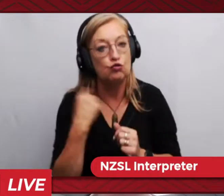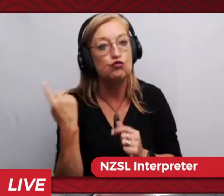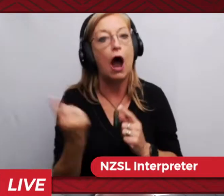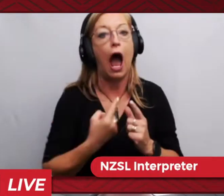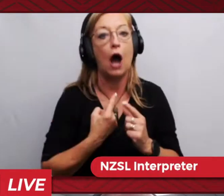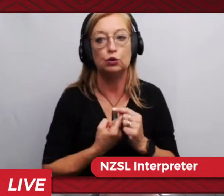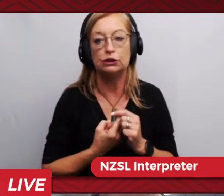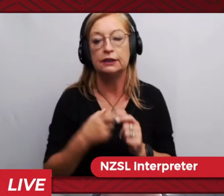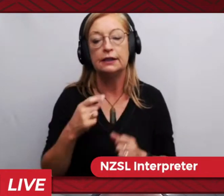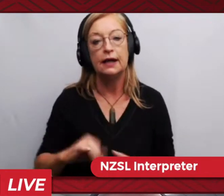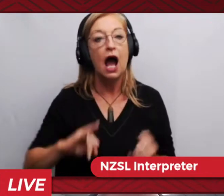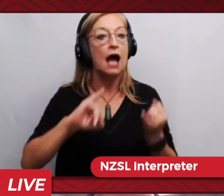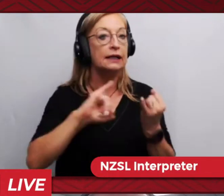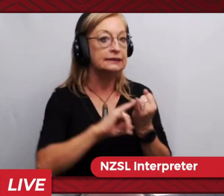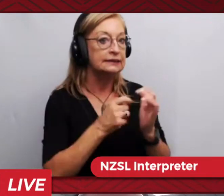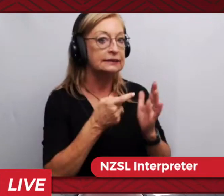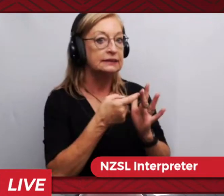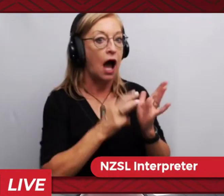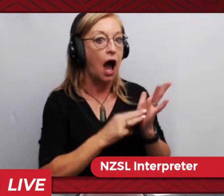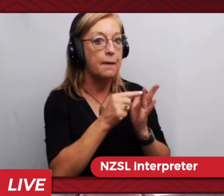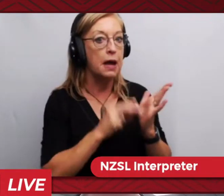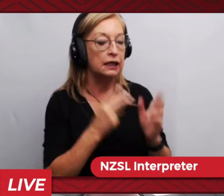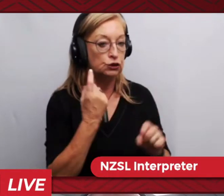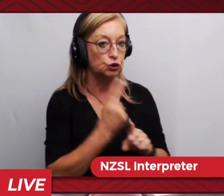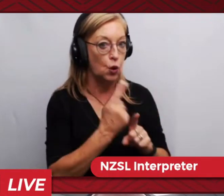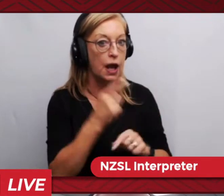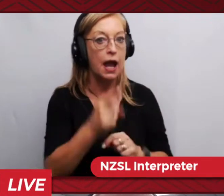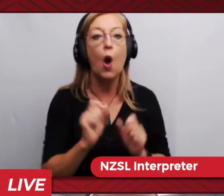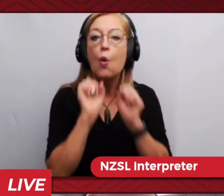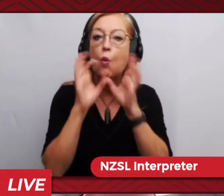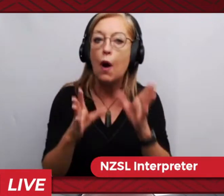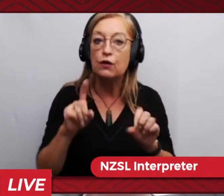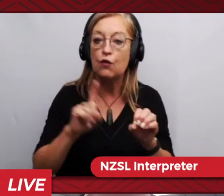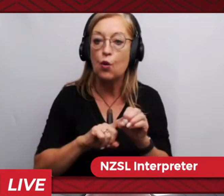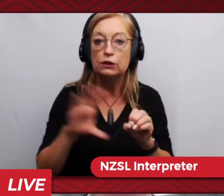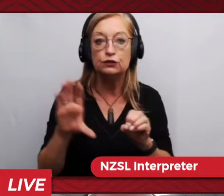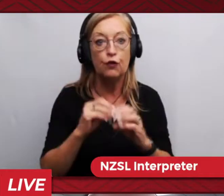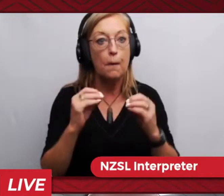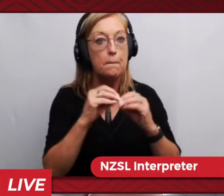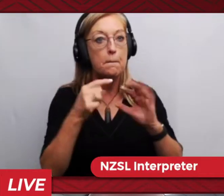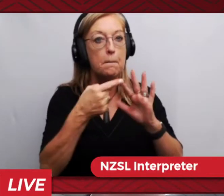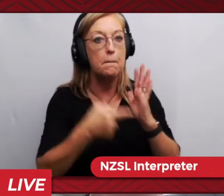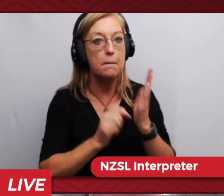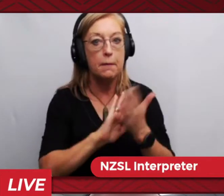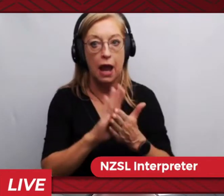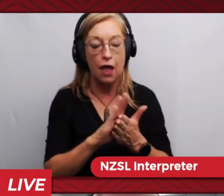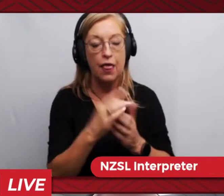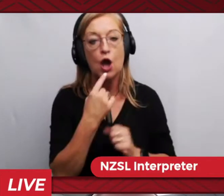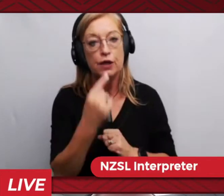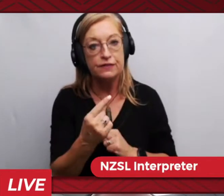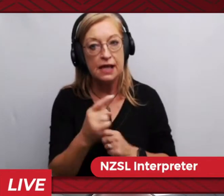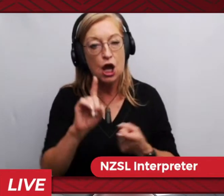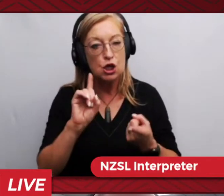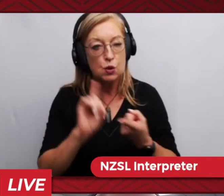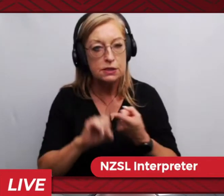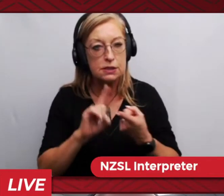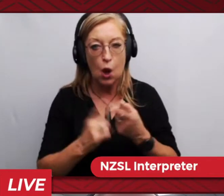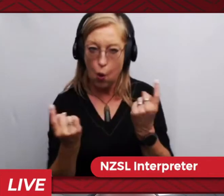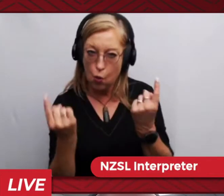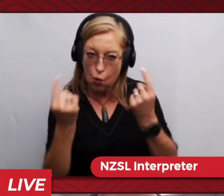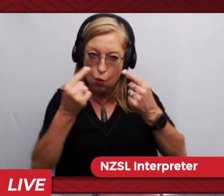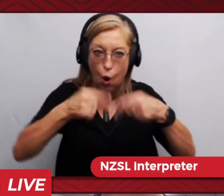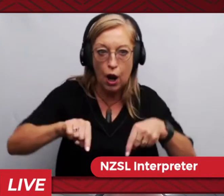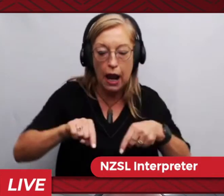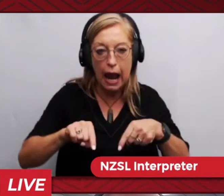then a wonderful question from Beth. She says, you have said that you are still going to work through how us as